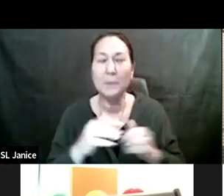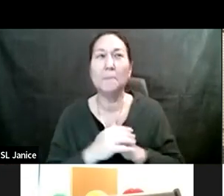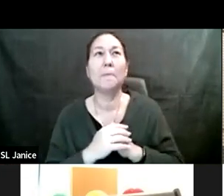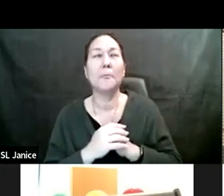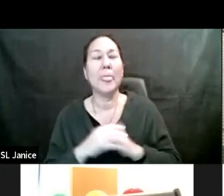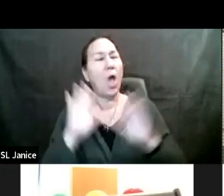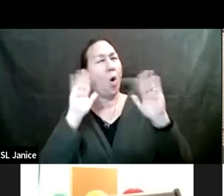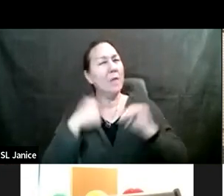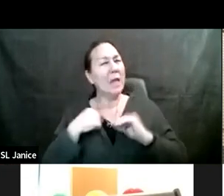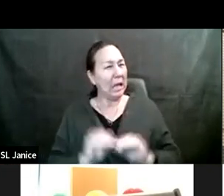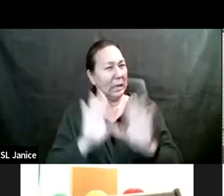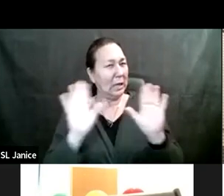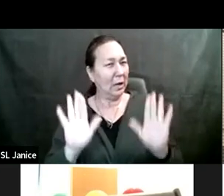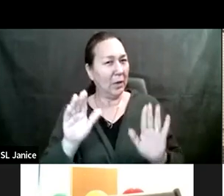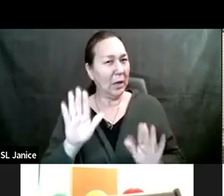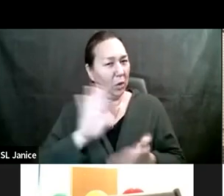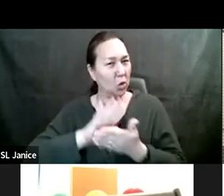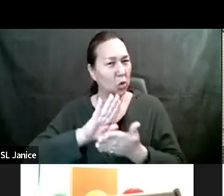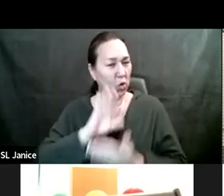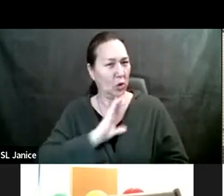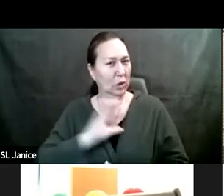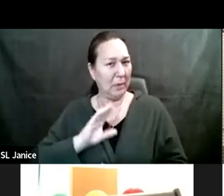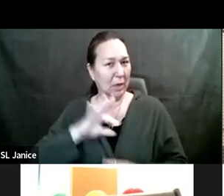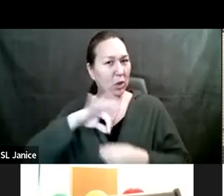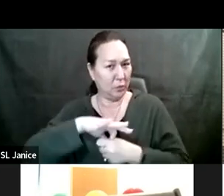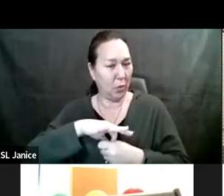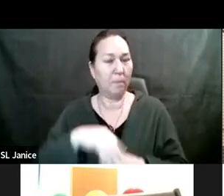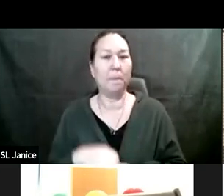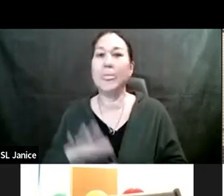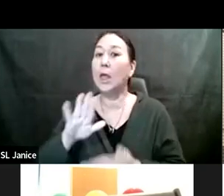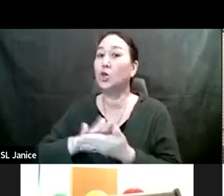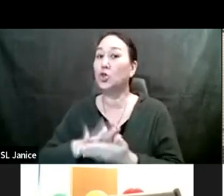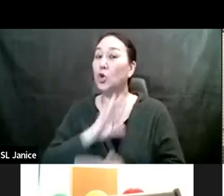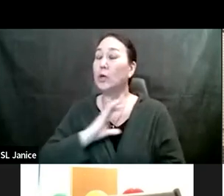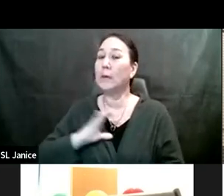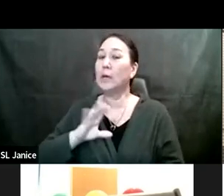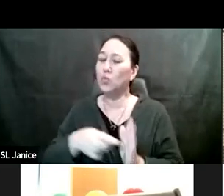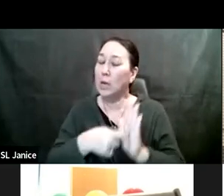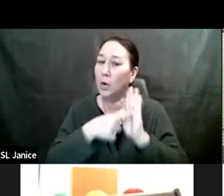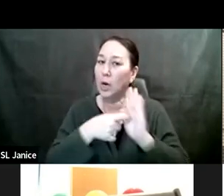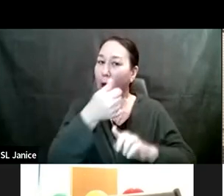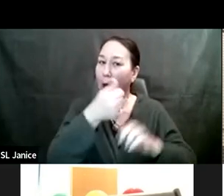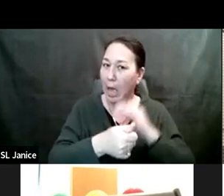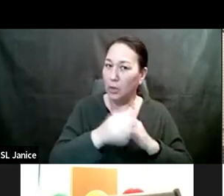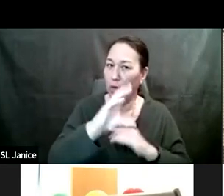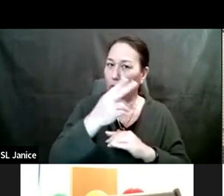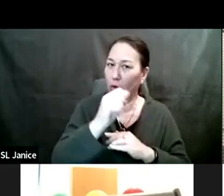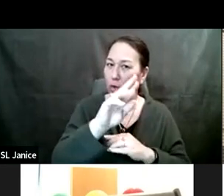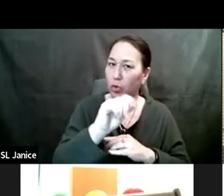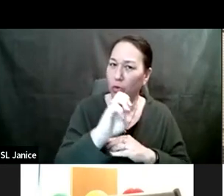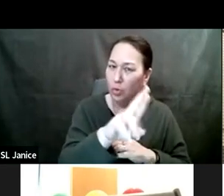this evening regarding the school committee's vote the school committee is required under the charter to take